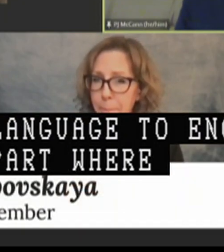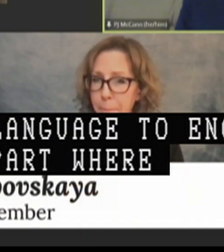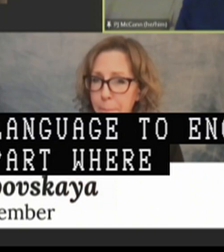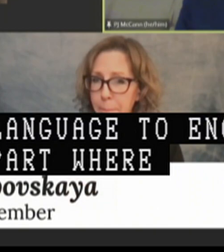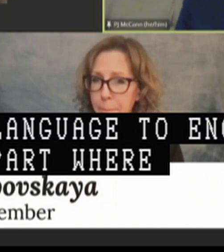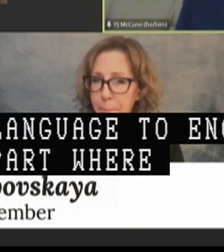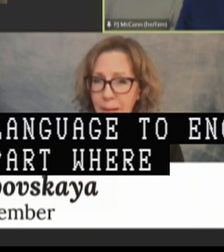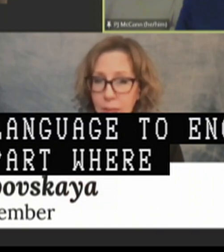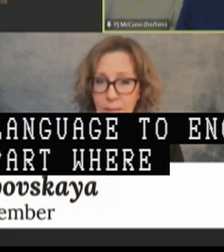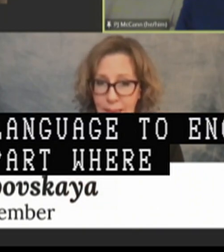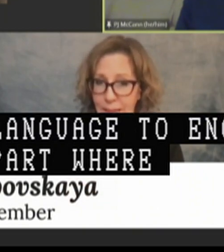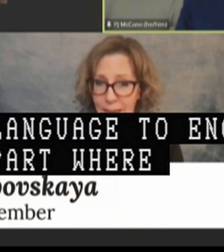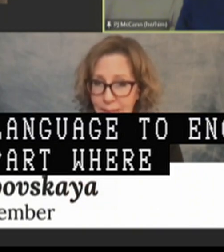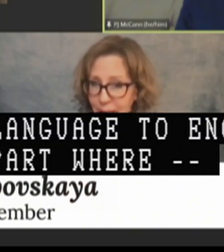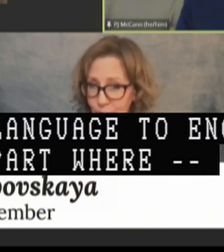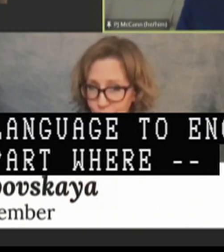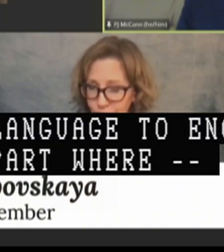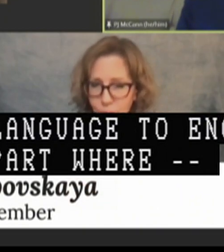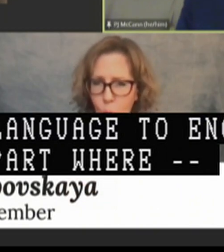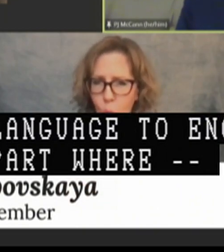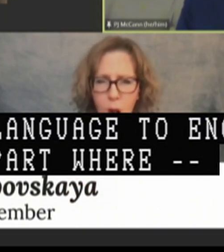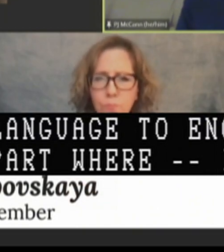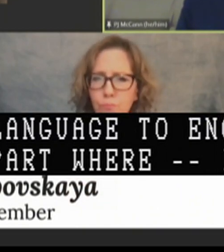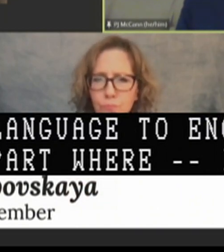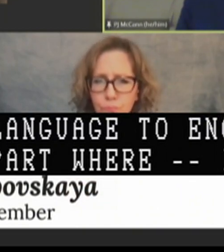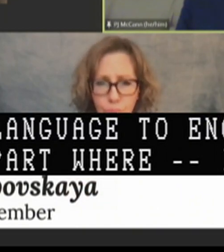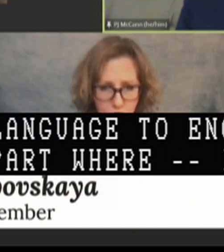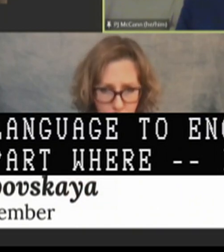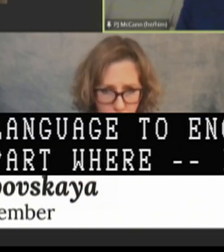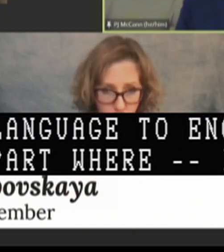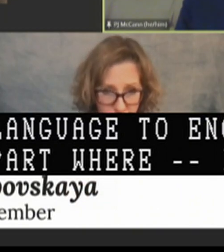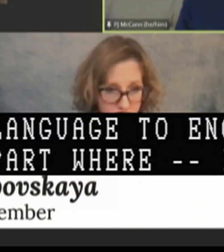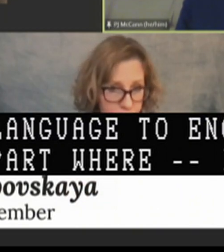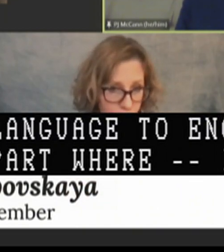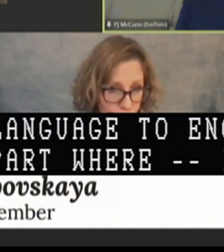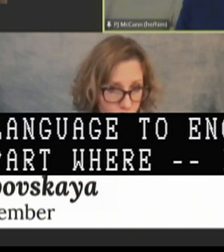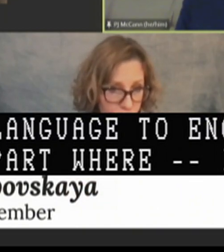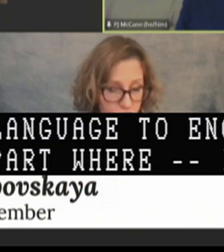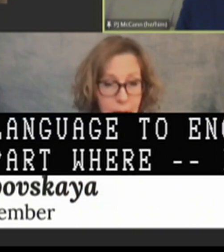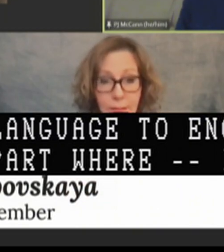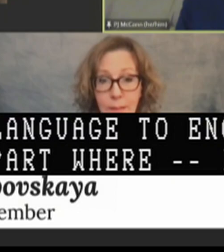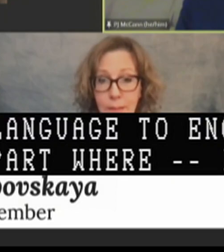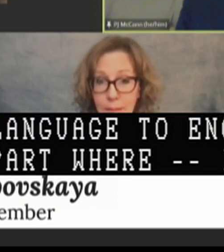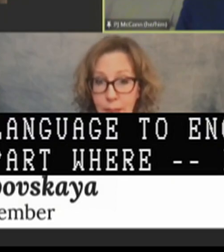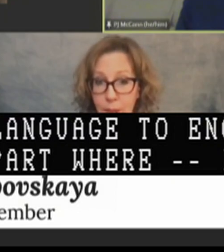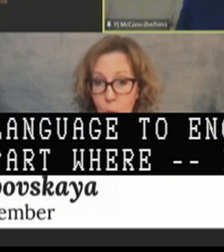help them? That's my first question. Mm-hmm. The second question is,